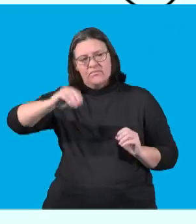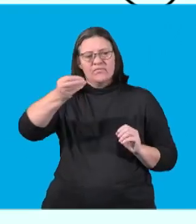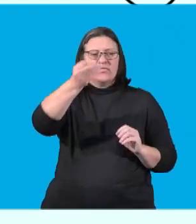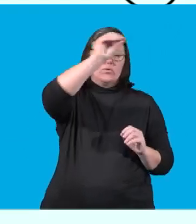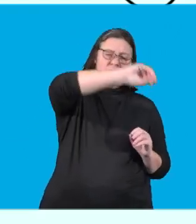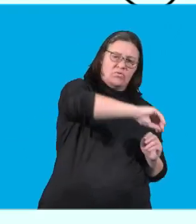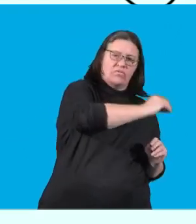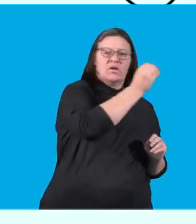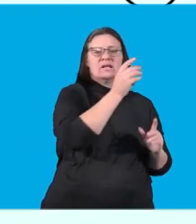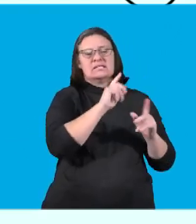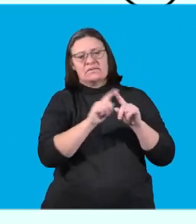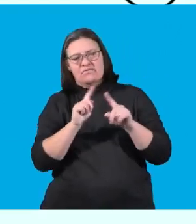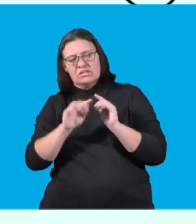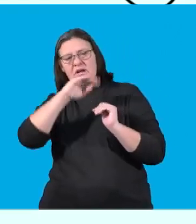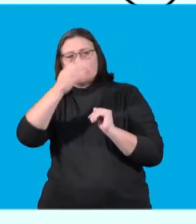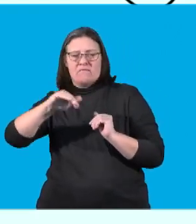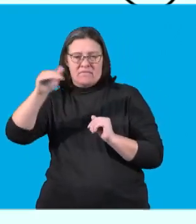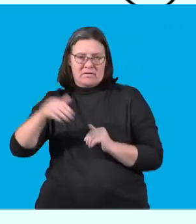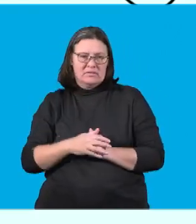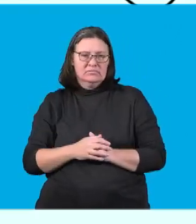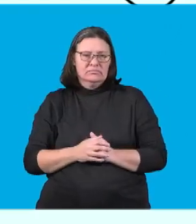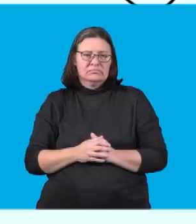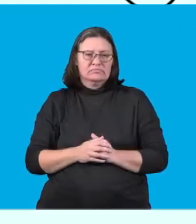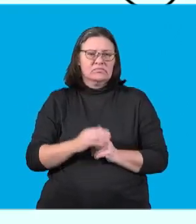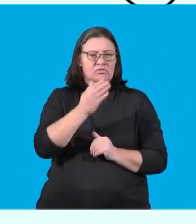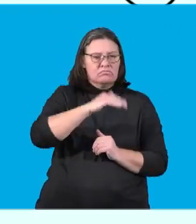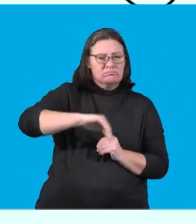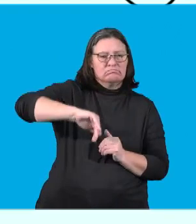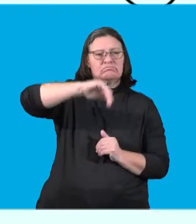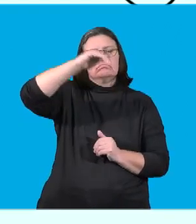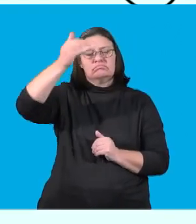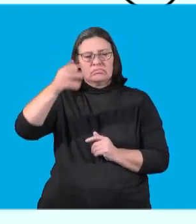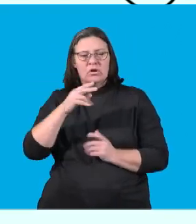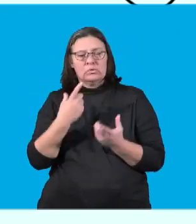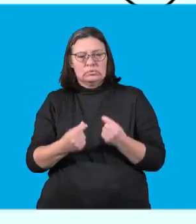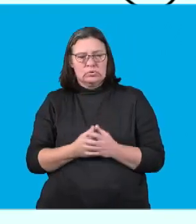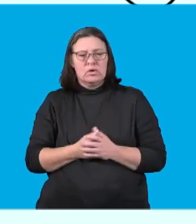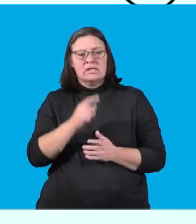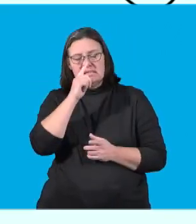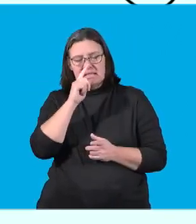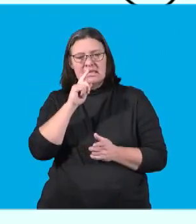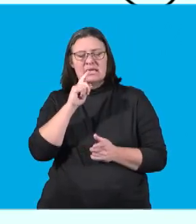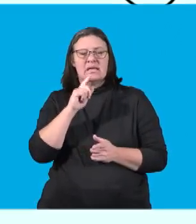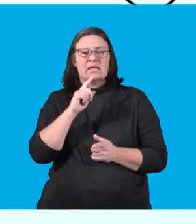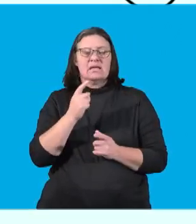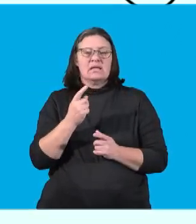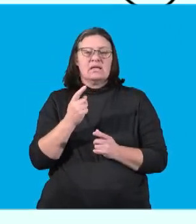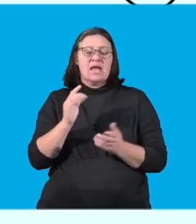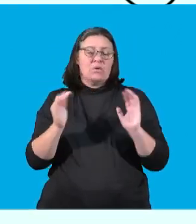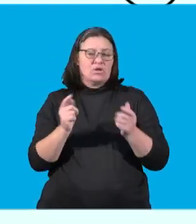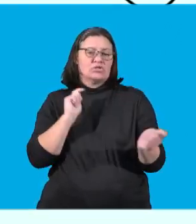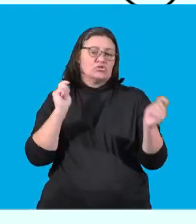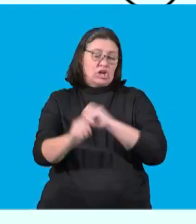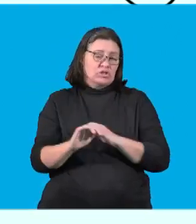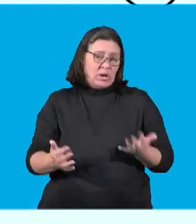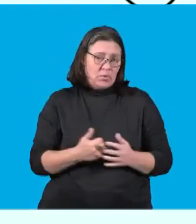point to different sections of the graph, okay? And we can do this throughout the curve. But do you see how the equation changes? And why